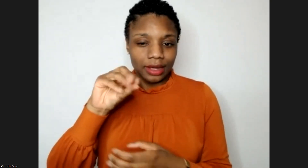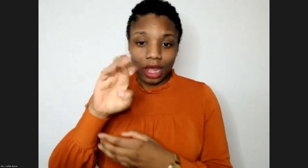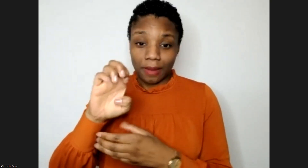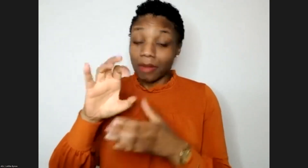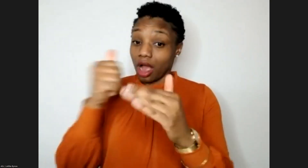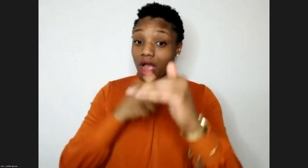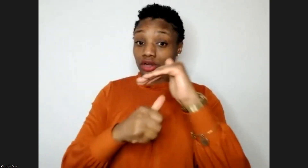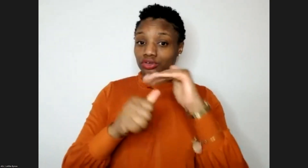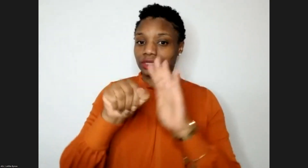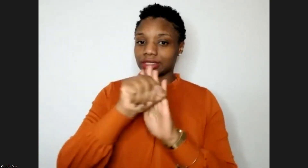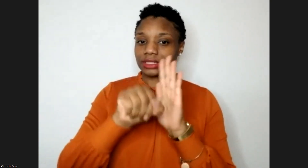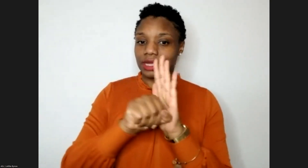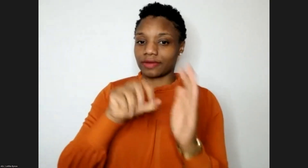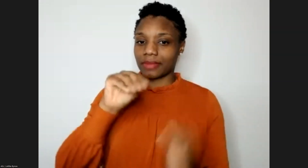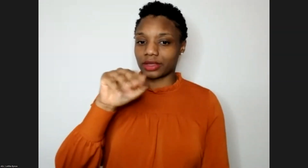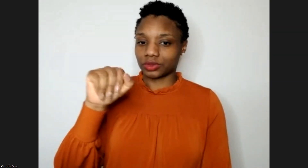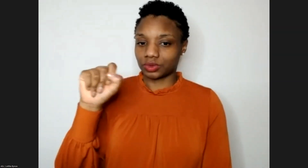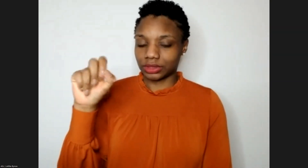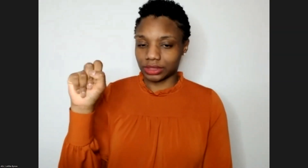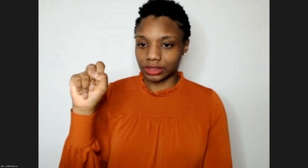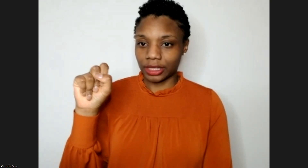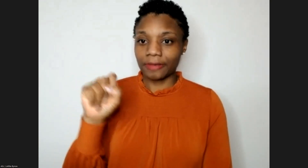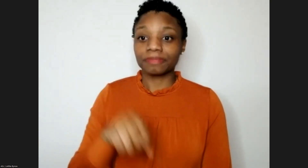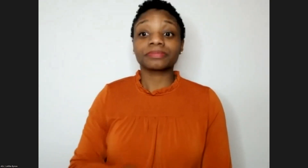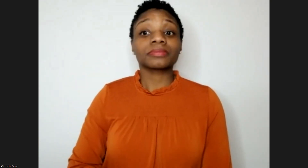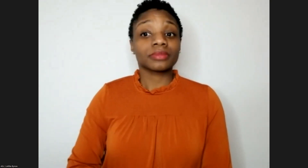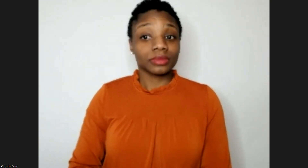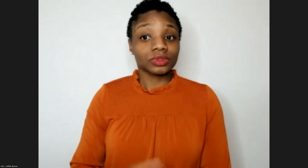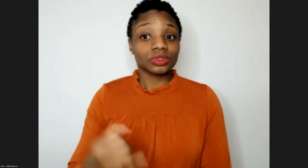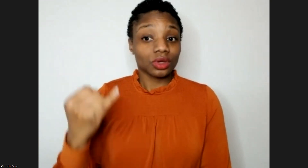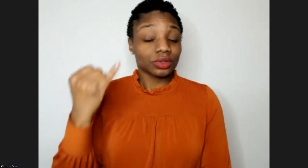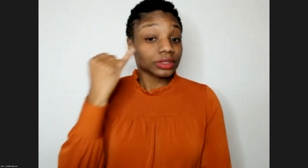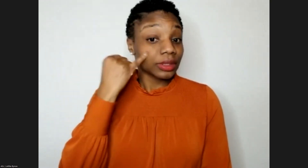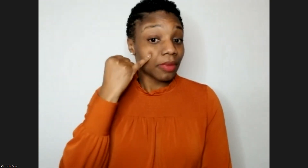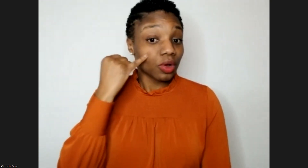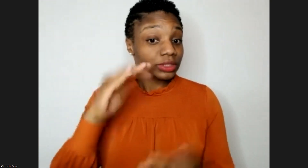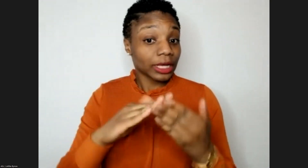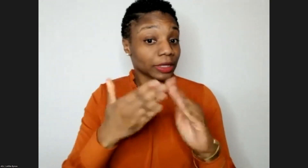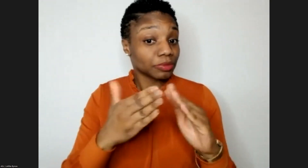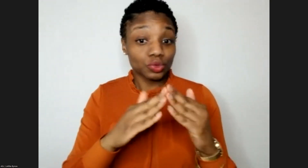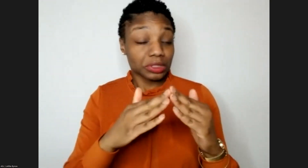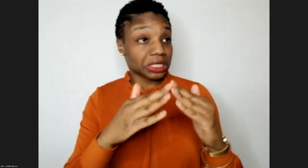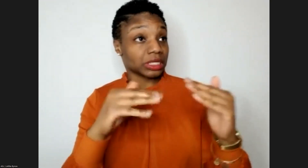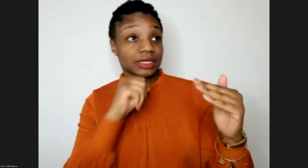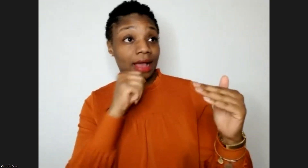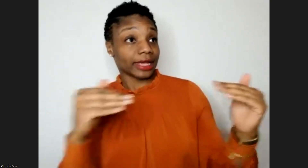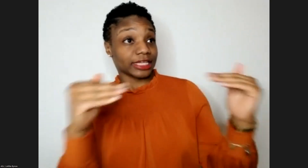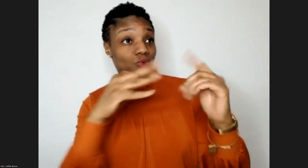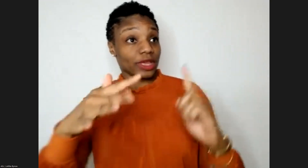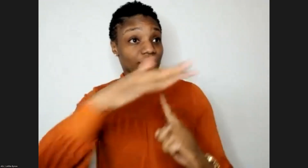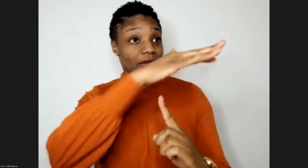And so if a community is not considered environmental justice, but they would